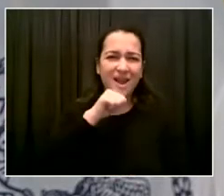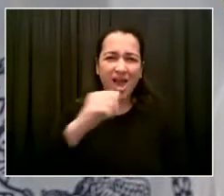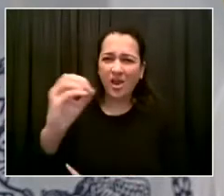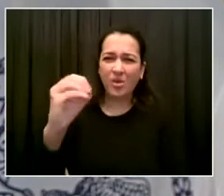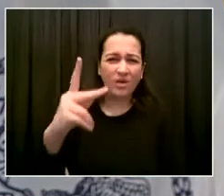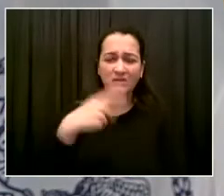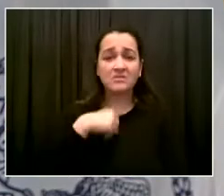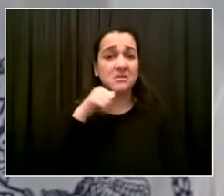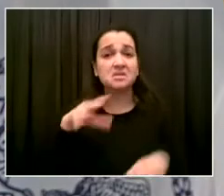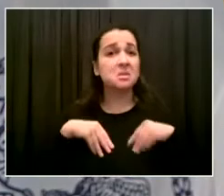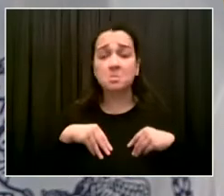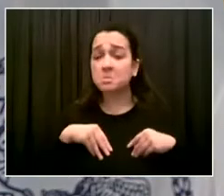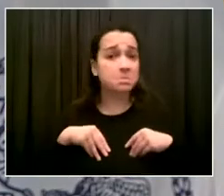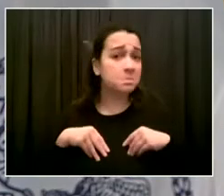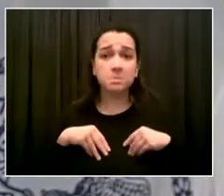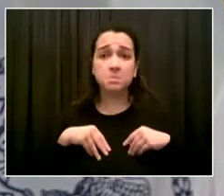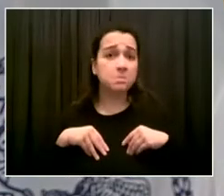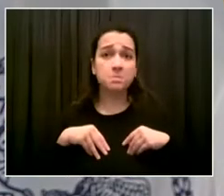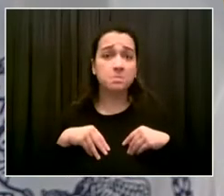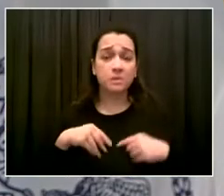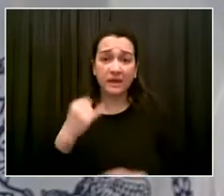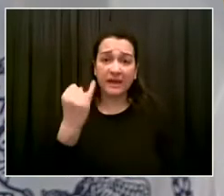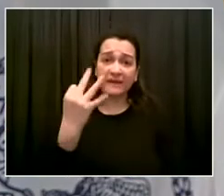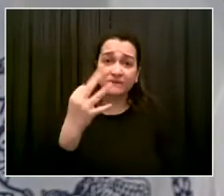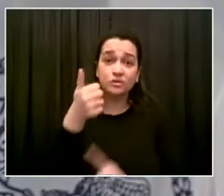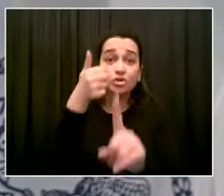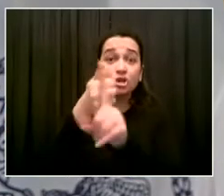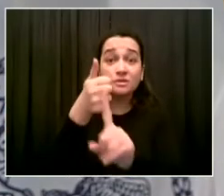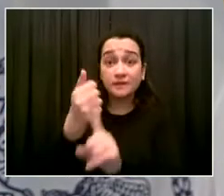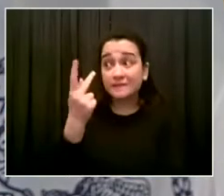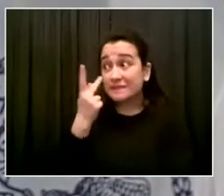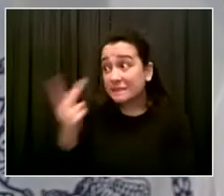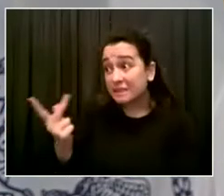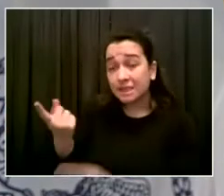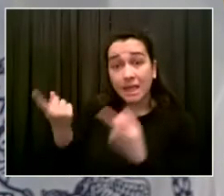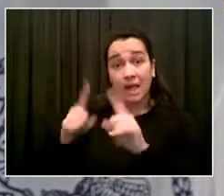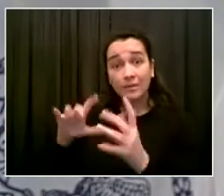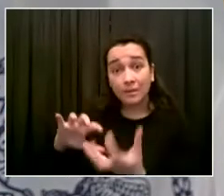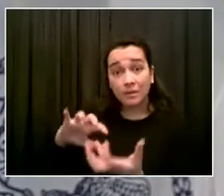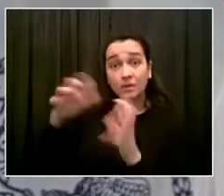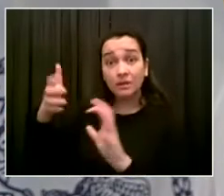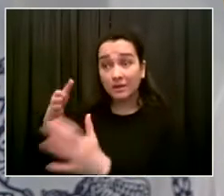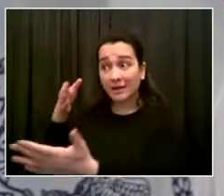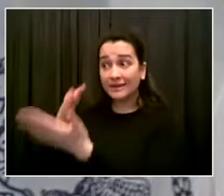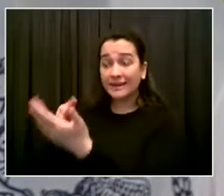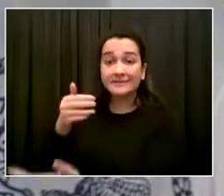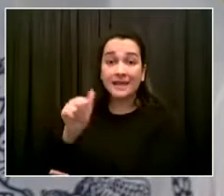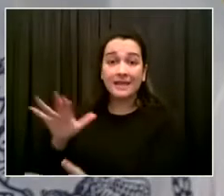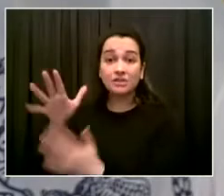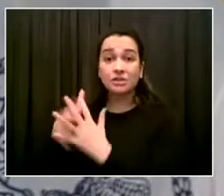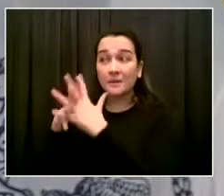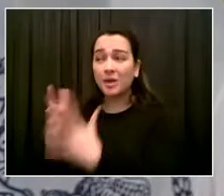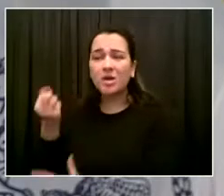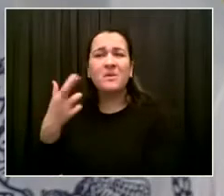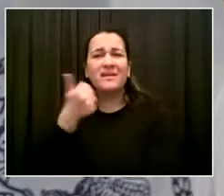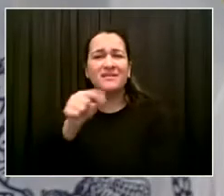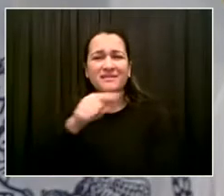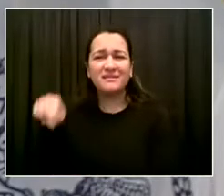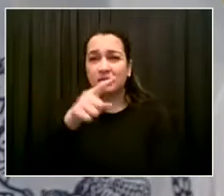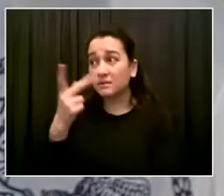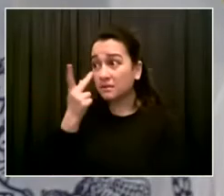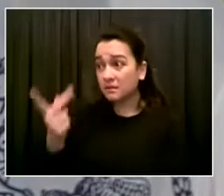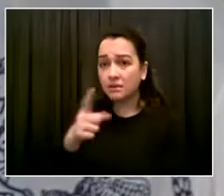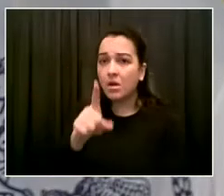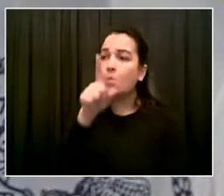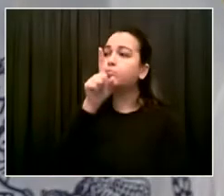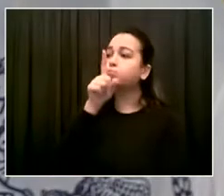help. Immediately call for help, call 911. I mean, this is something where we all have to be part of the solution. We can't just